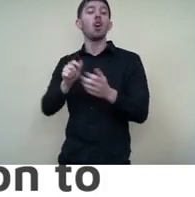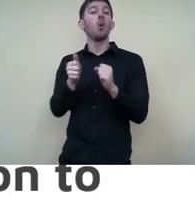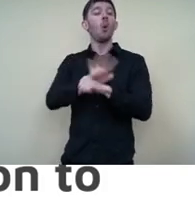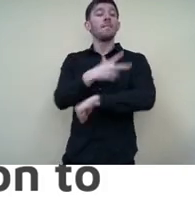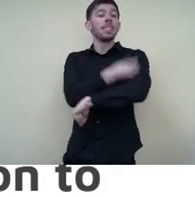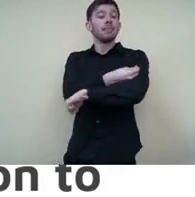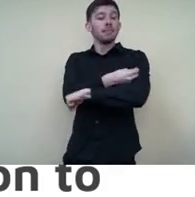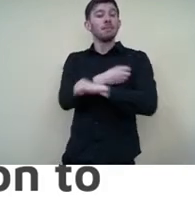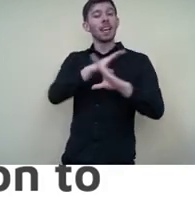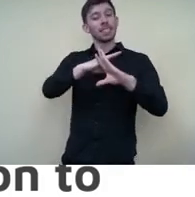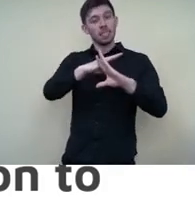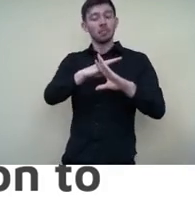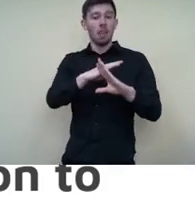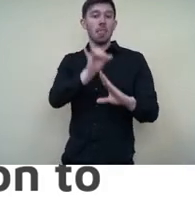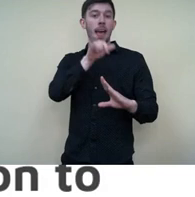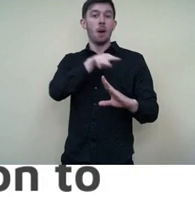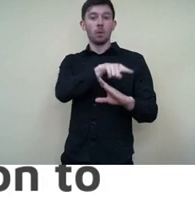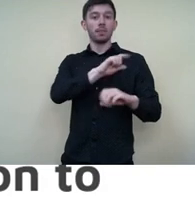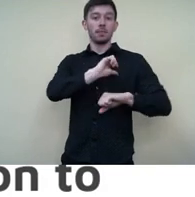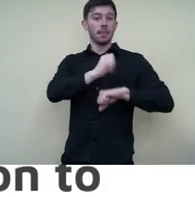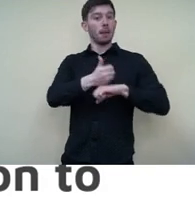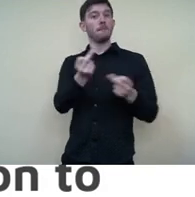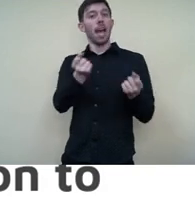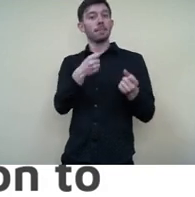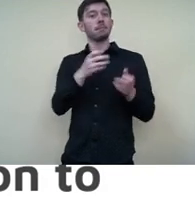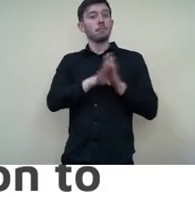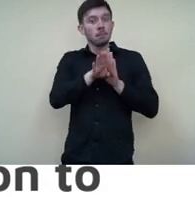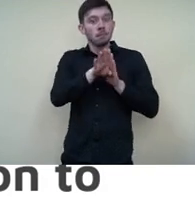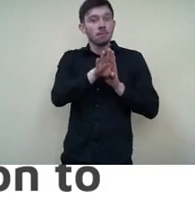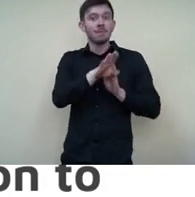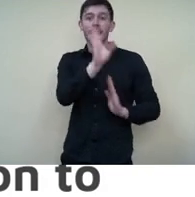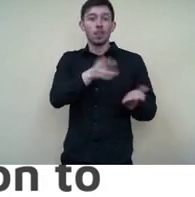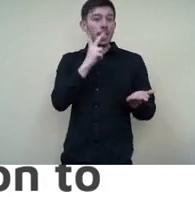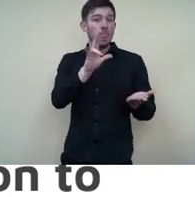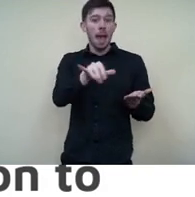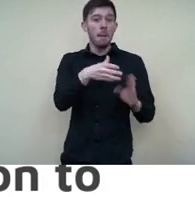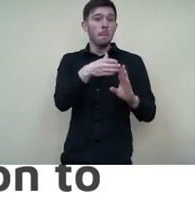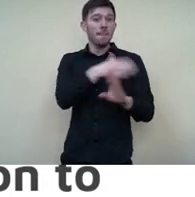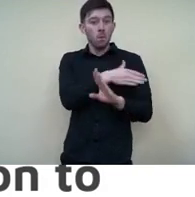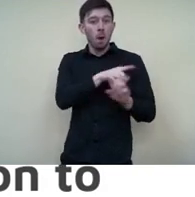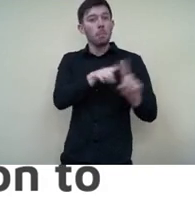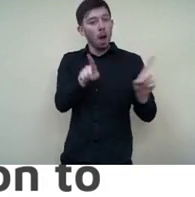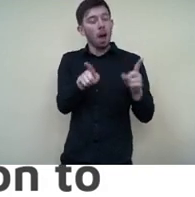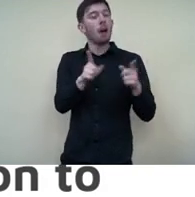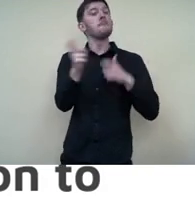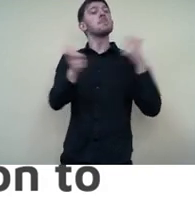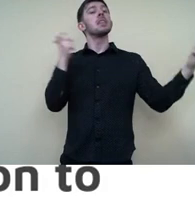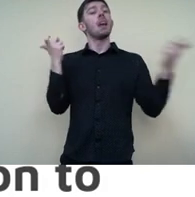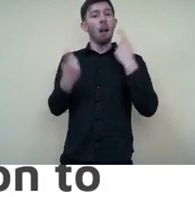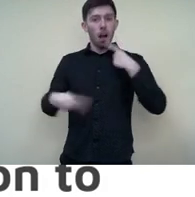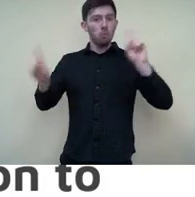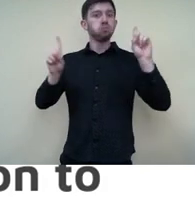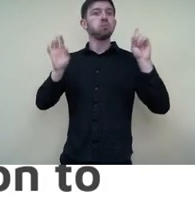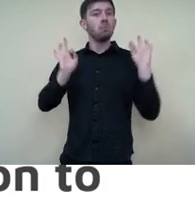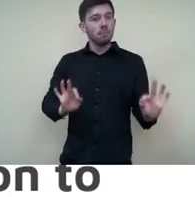vaccines were produced at an unprecedented rate. It's never been seen before. It's a scientific feat and a huge accomplishment. But really,